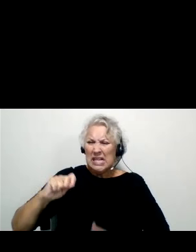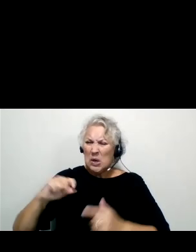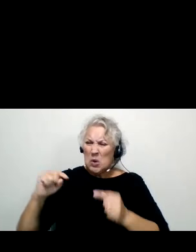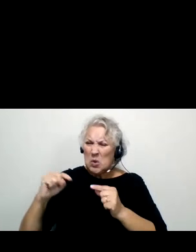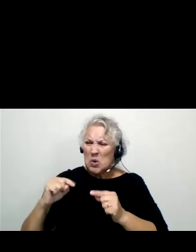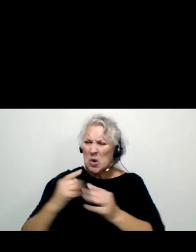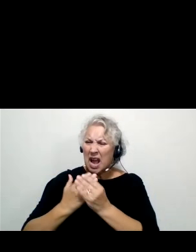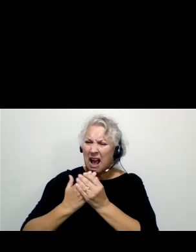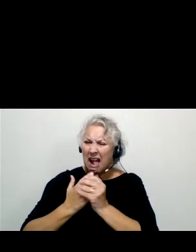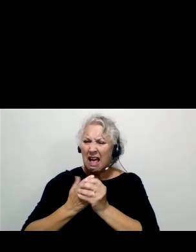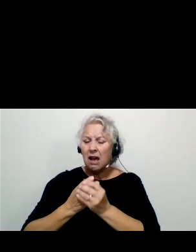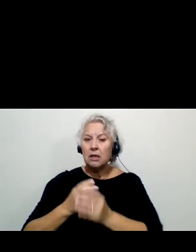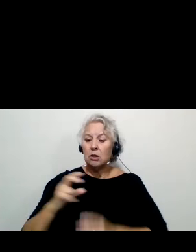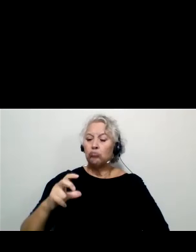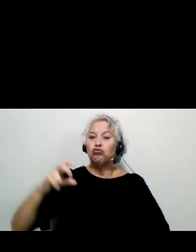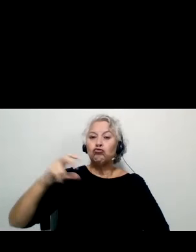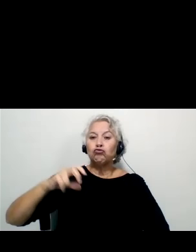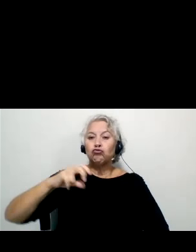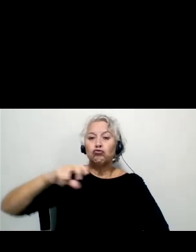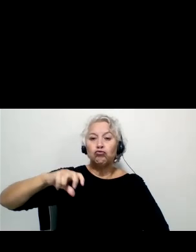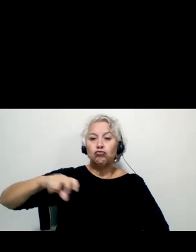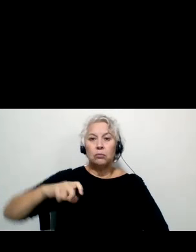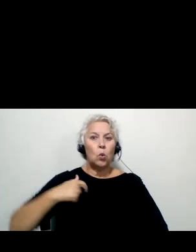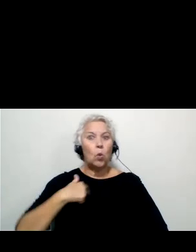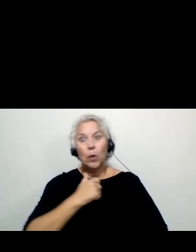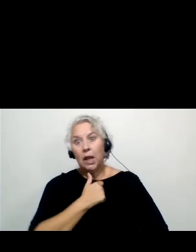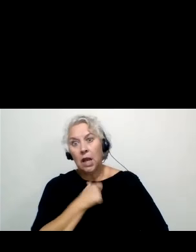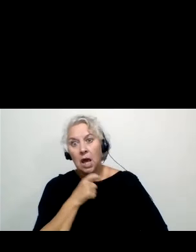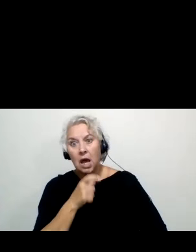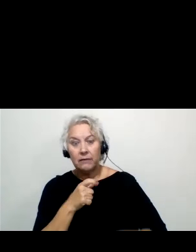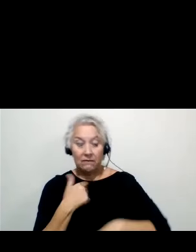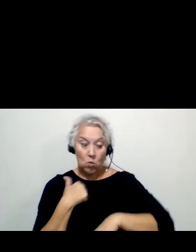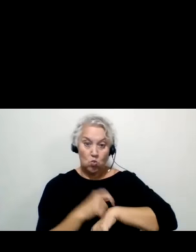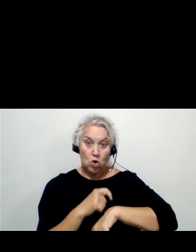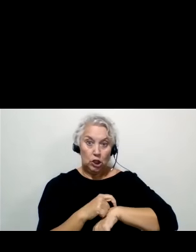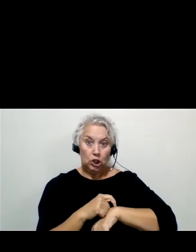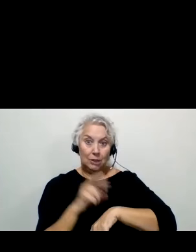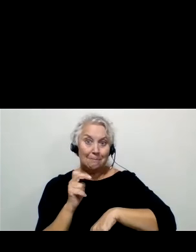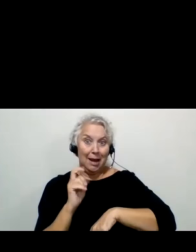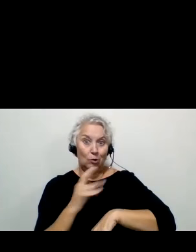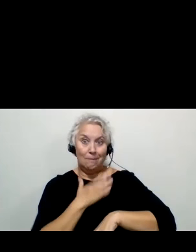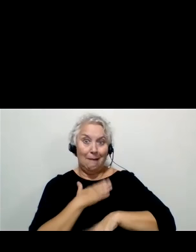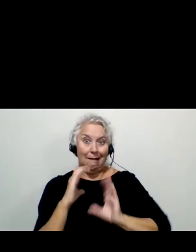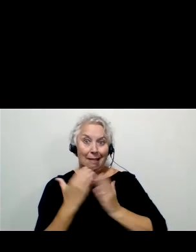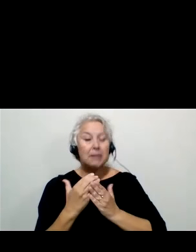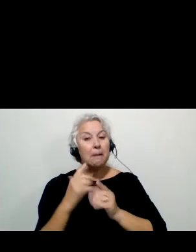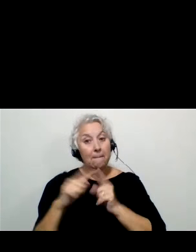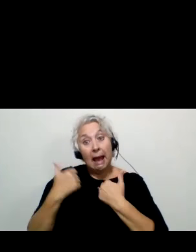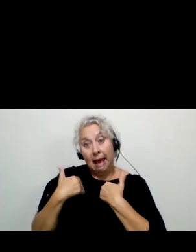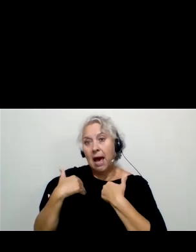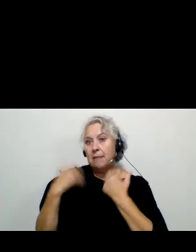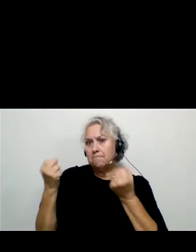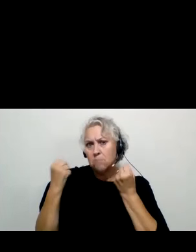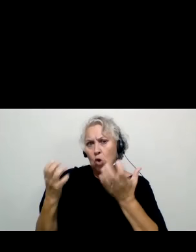our students. And so I will tell you that I would have loved to have had a watch minder in my classroom, but I did have Evo pens. I had